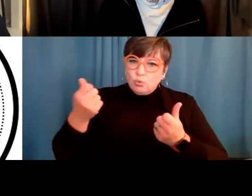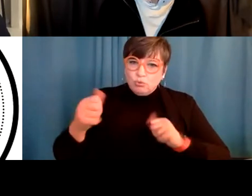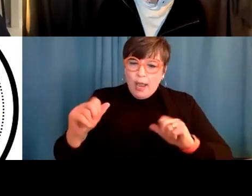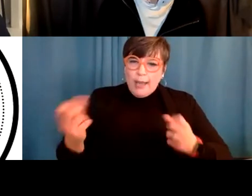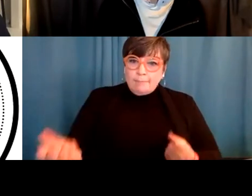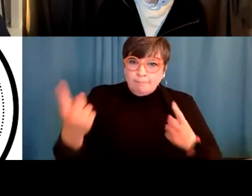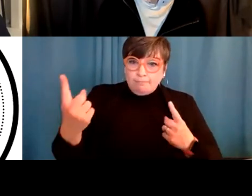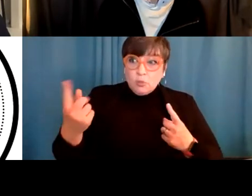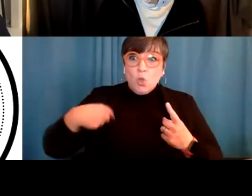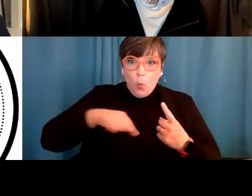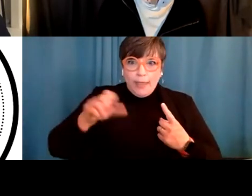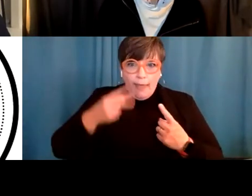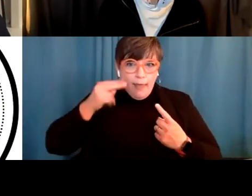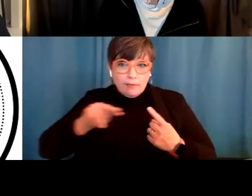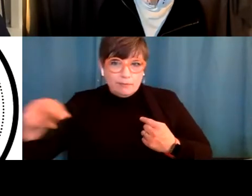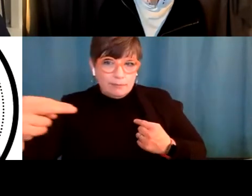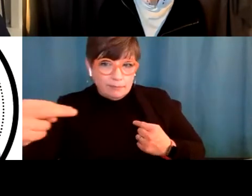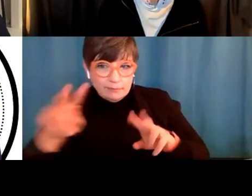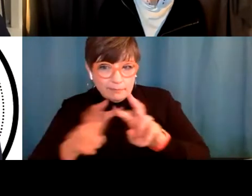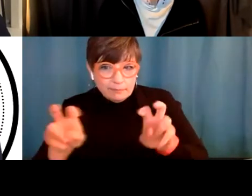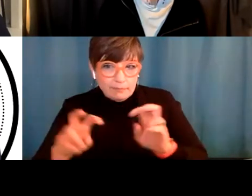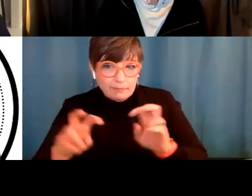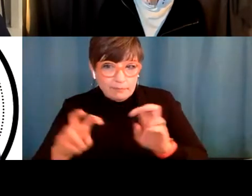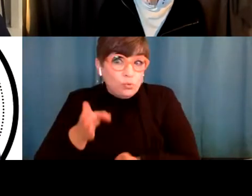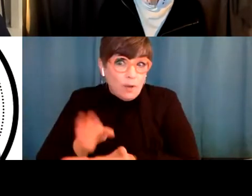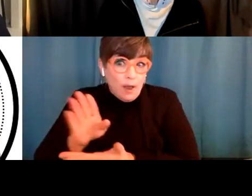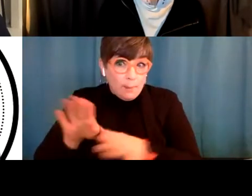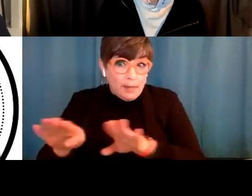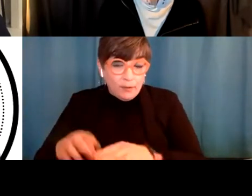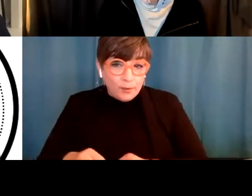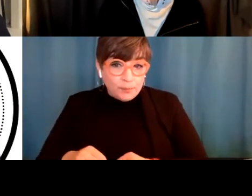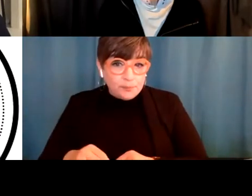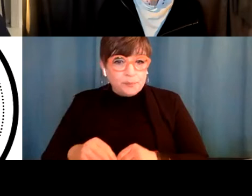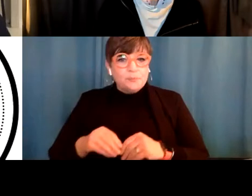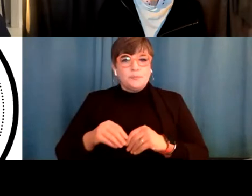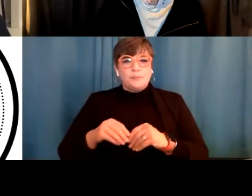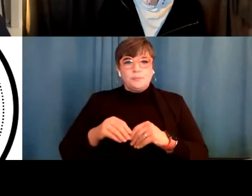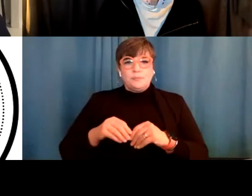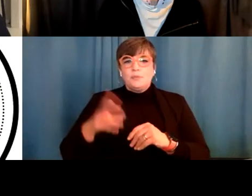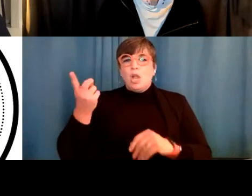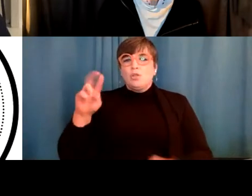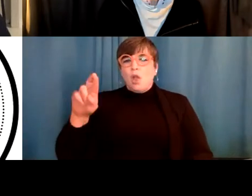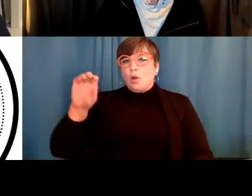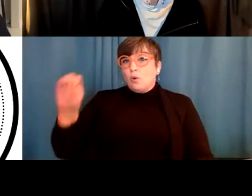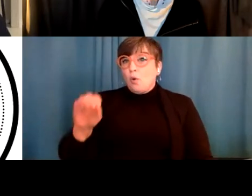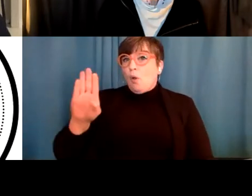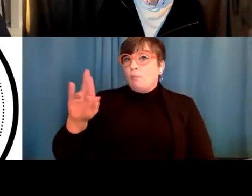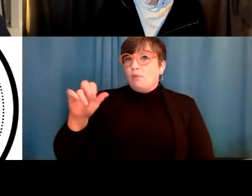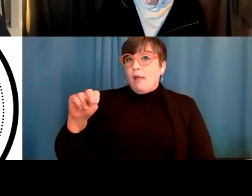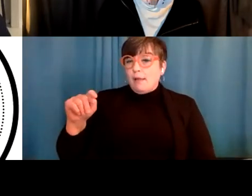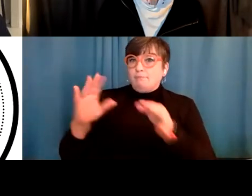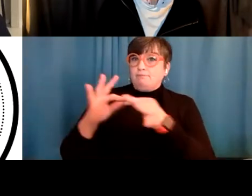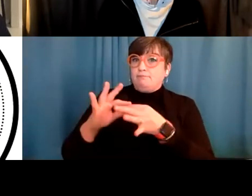A question from the chat, and this one is for you, Rod. To the point of addressing 21st century